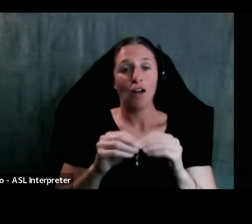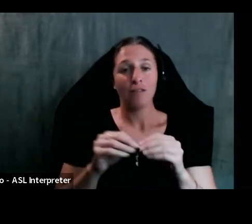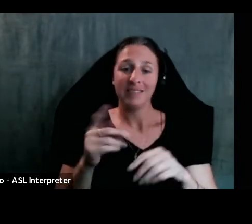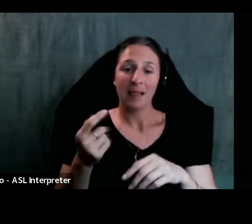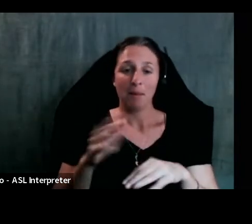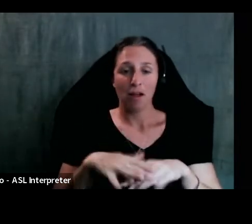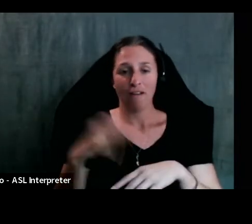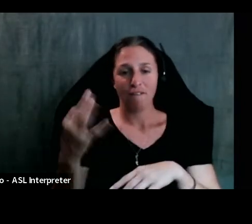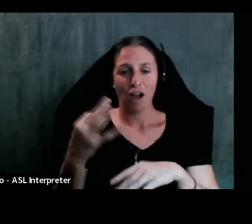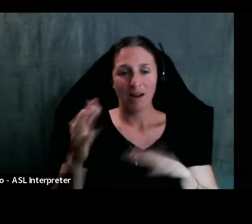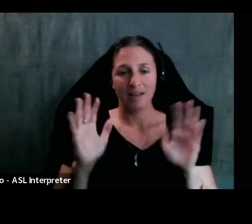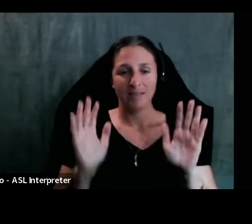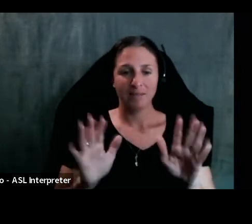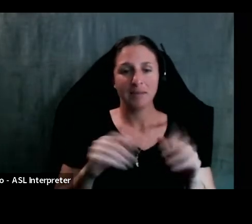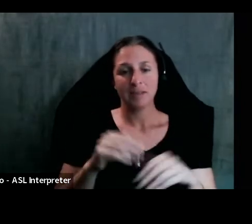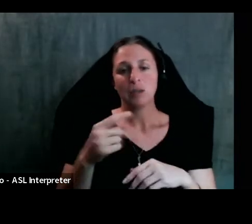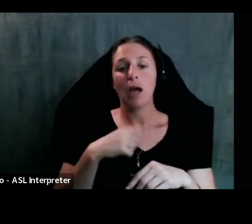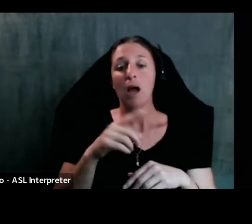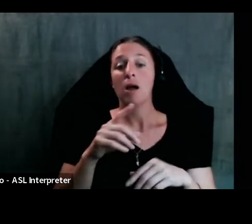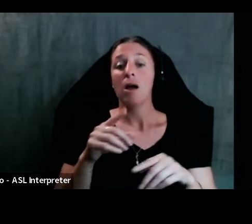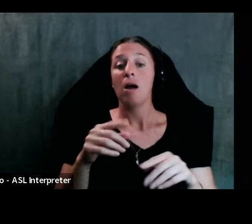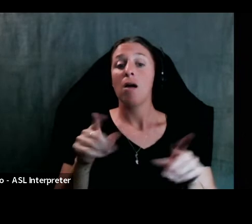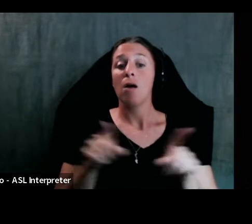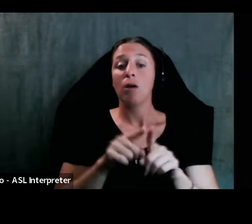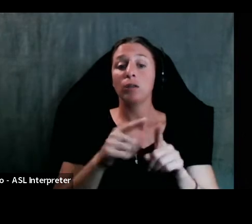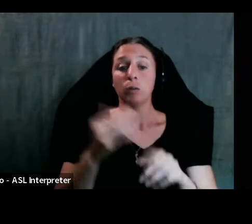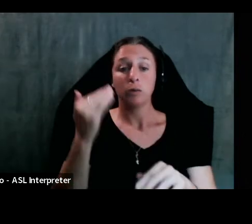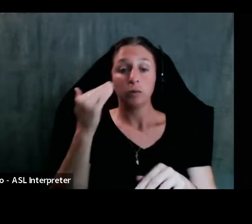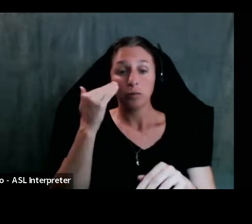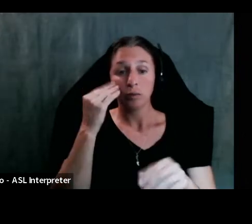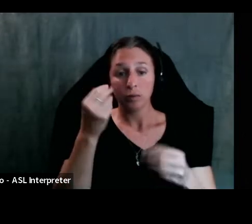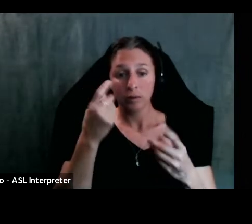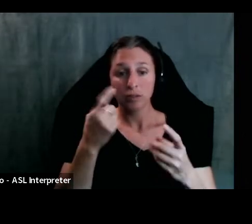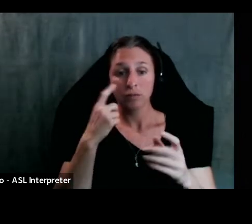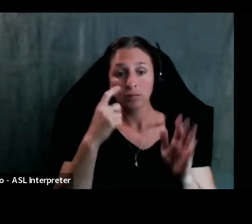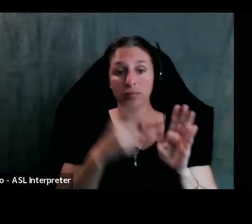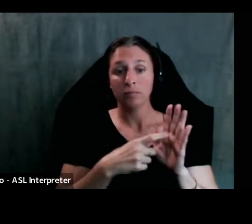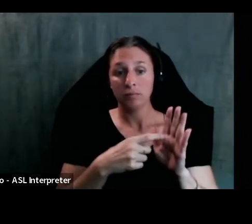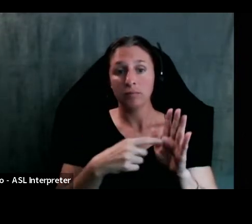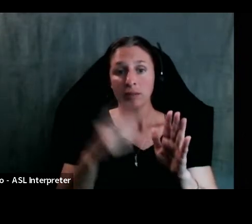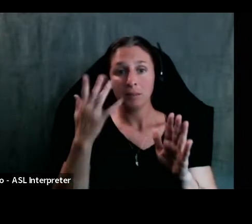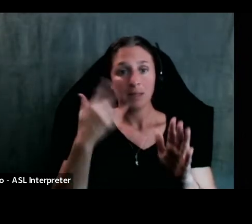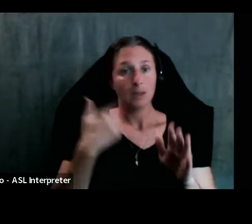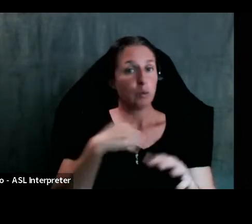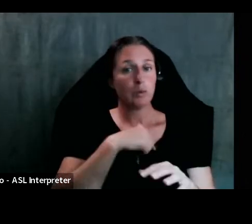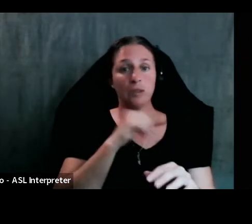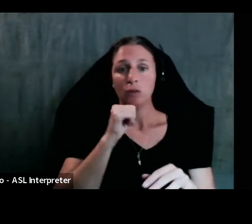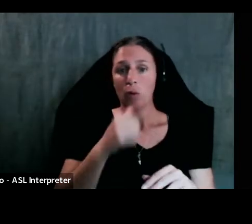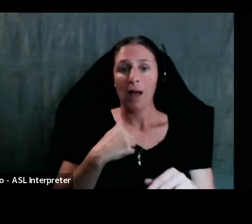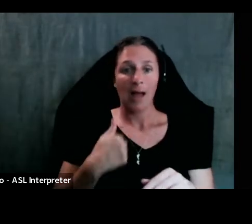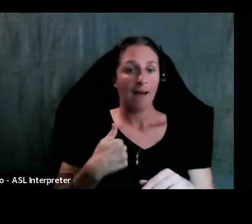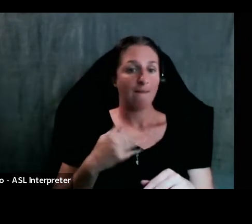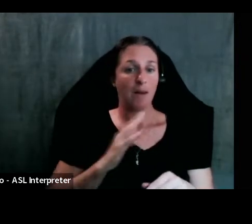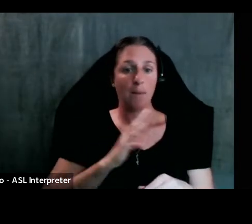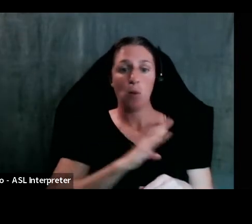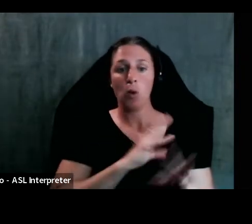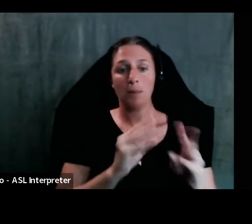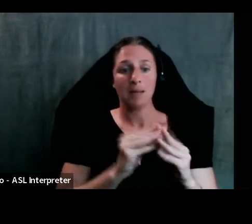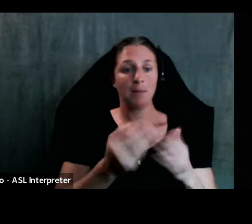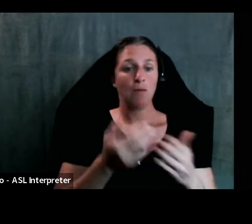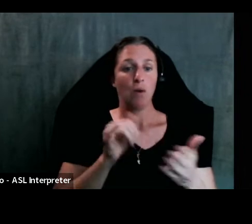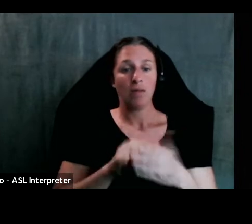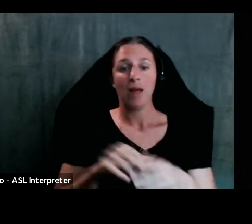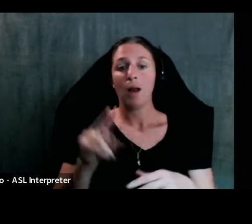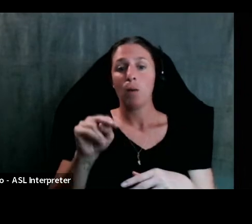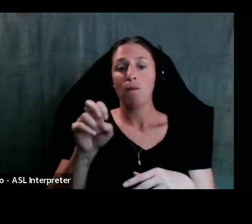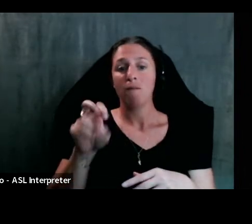So I also want to acknowledge that because we don't have a board meeting before this, November 11th